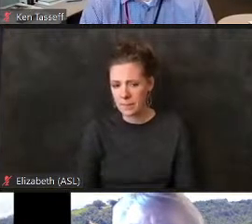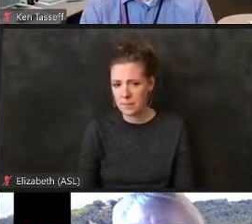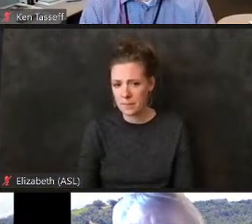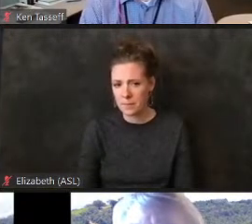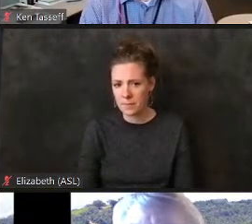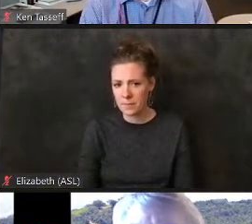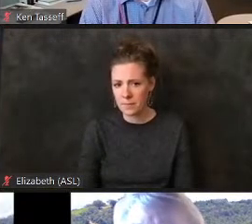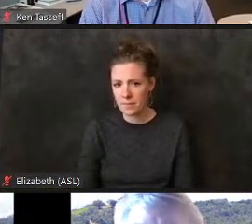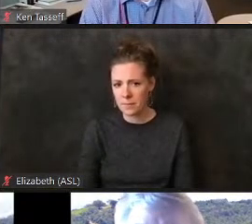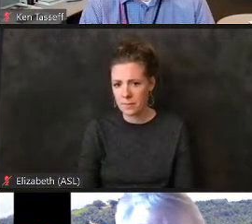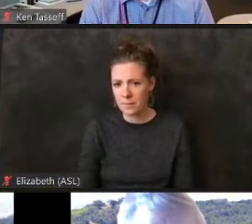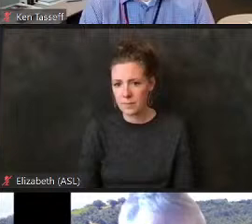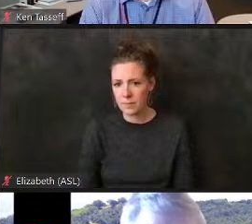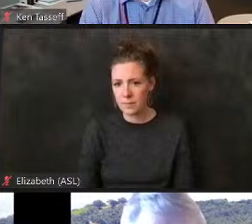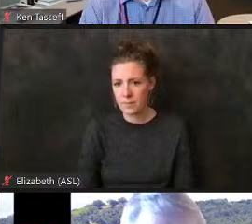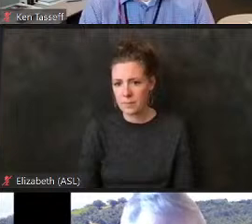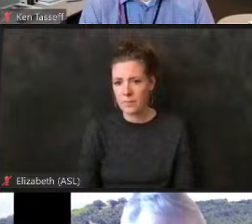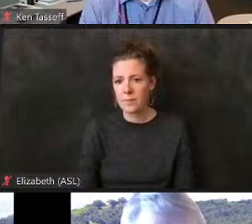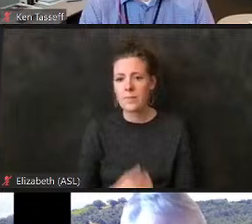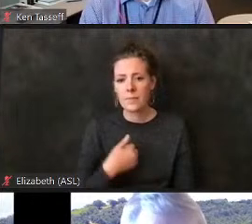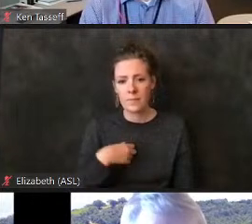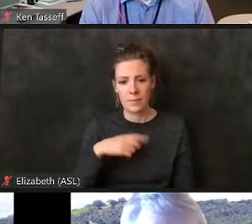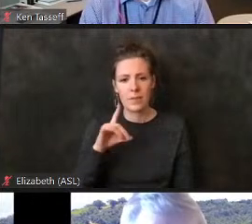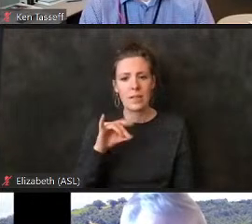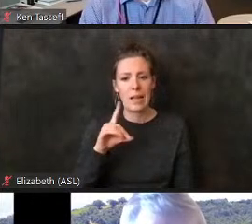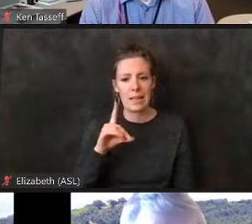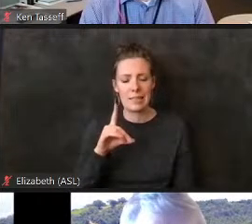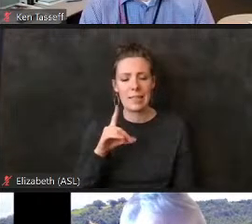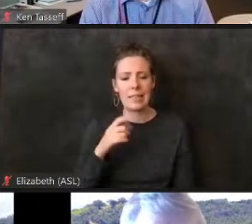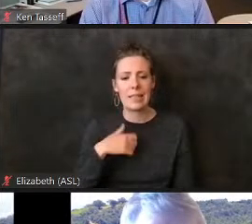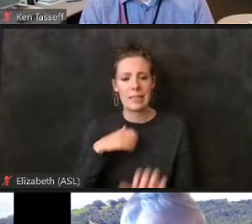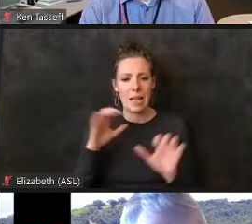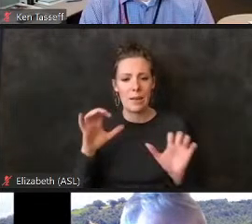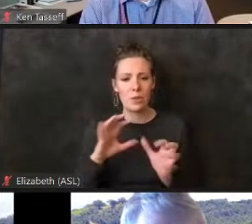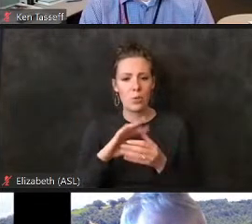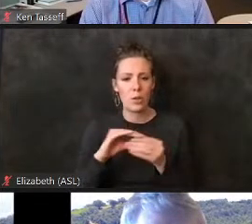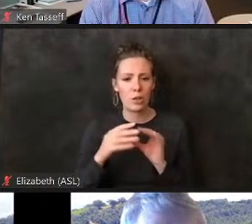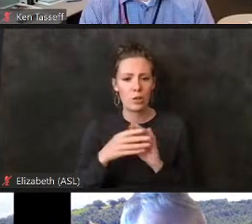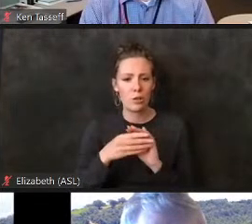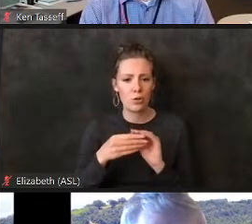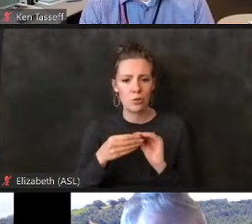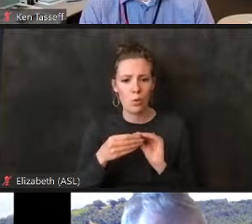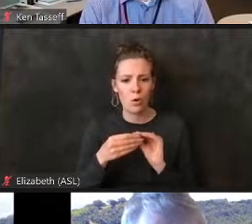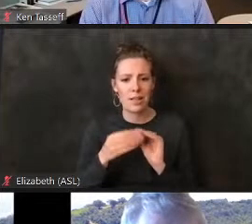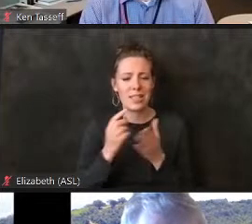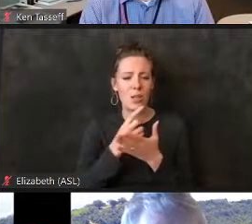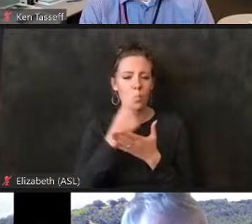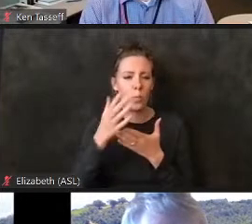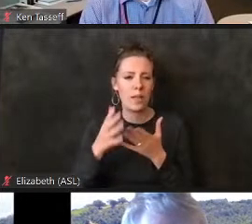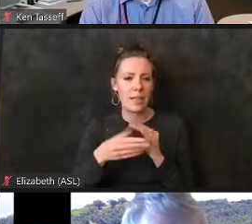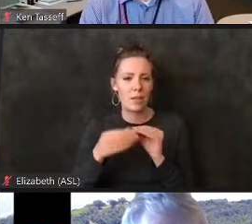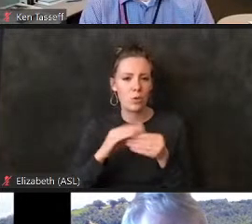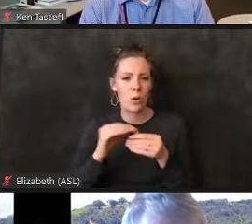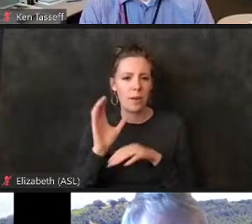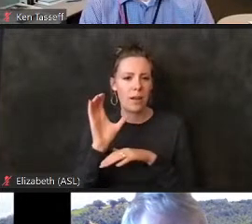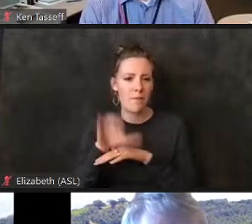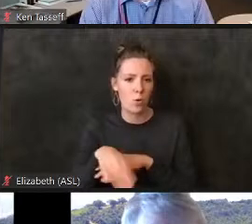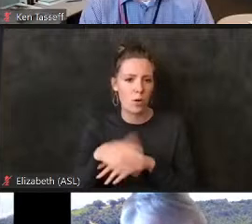I did. I'm doing a story. I would normally ask you guys about this tomorrow, but it's a weekend story about enforcement and